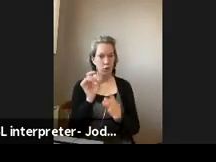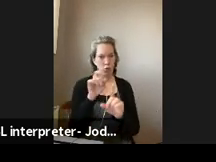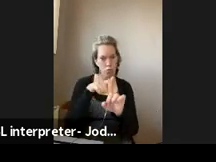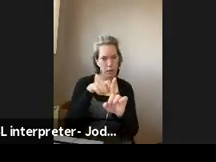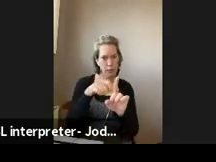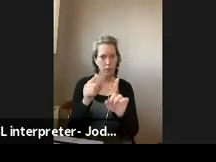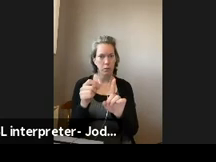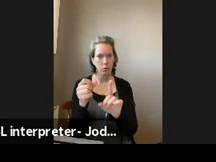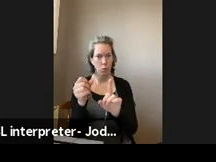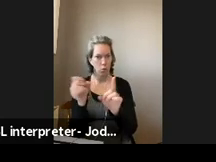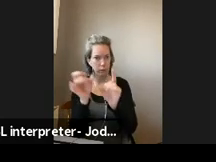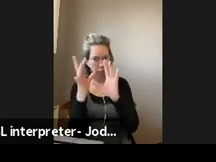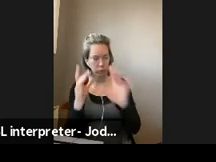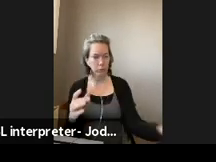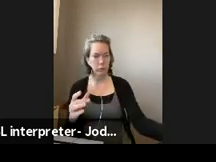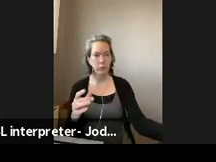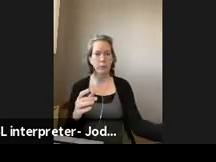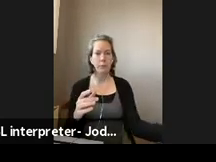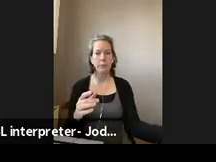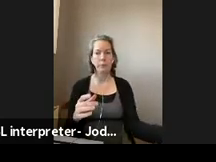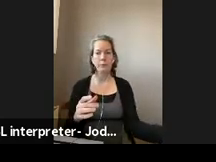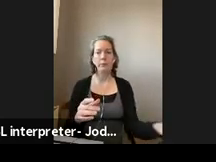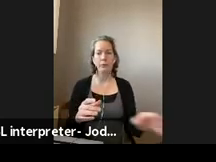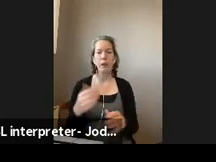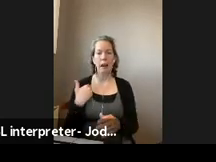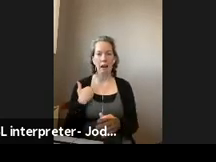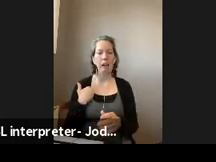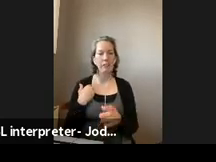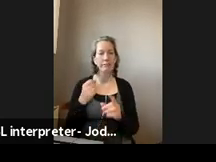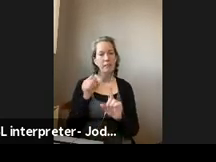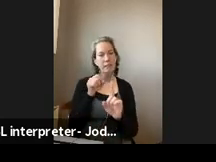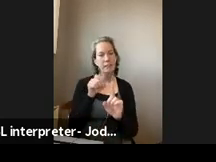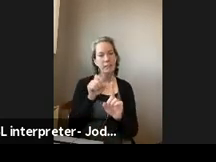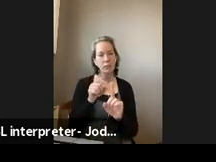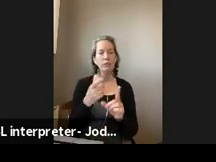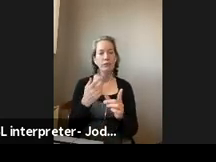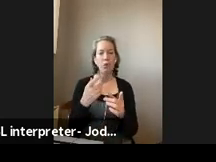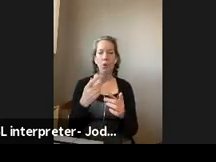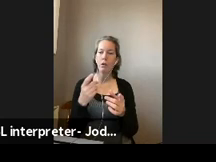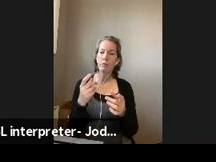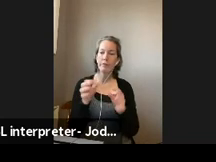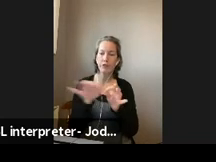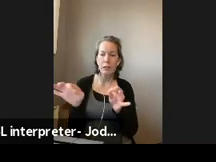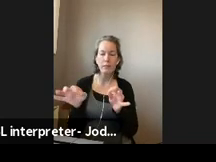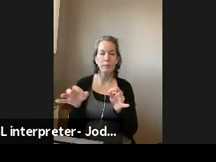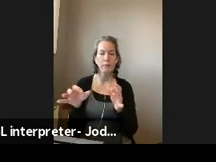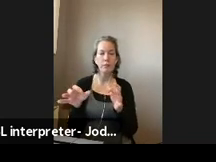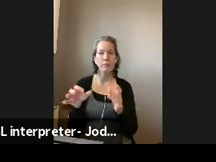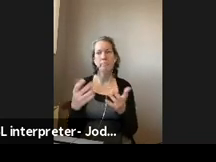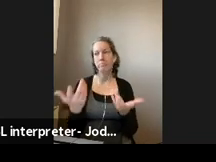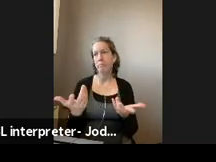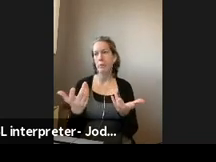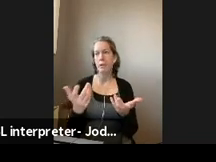or phrases or a signal for help that folks can use. Something that might be worth thinking about is if everyone